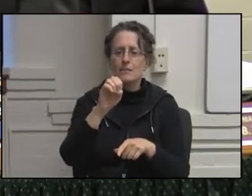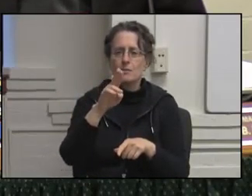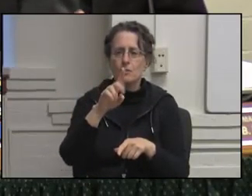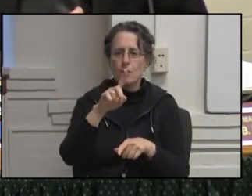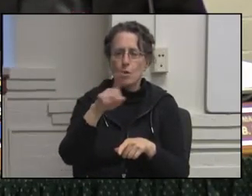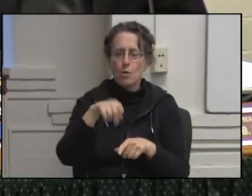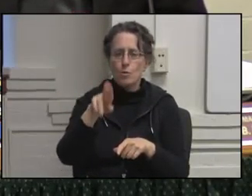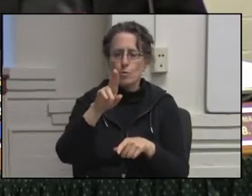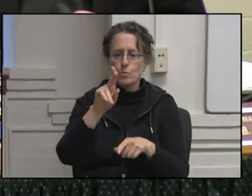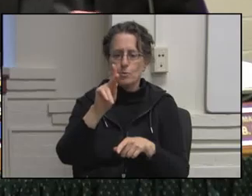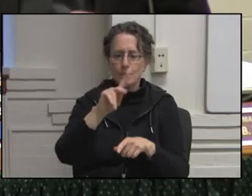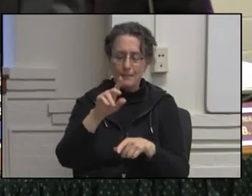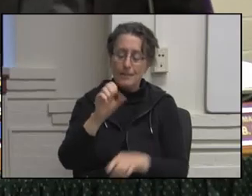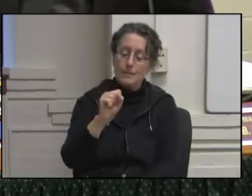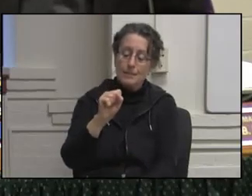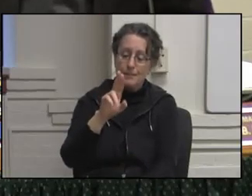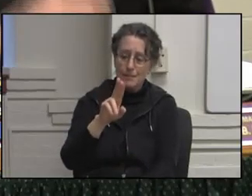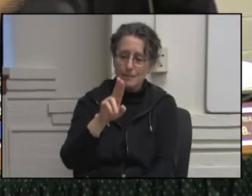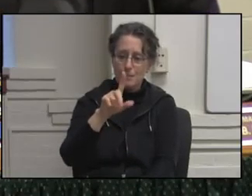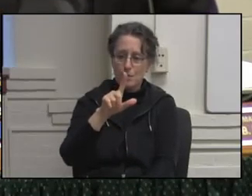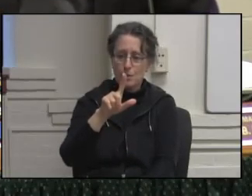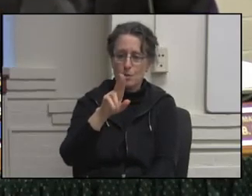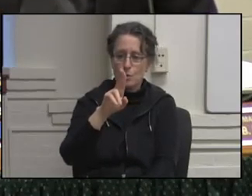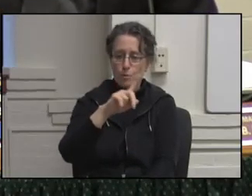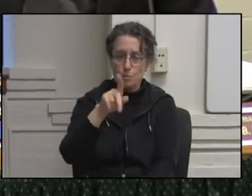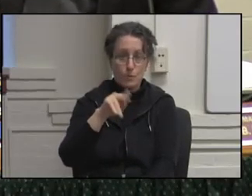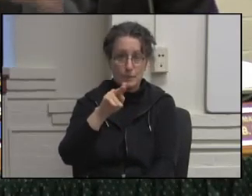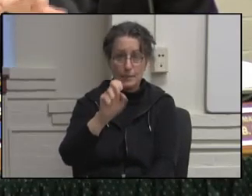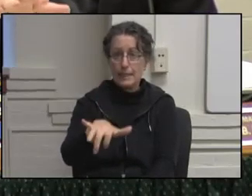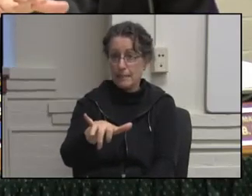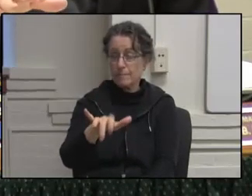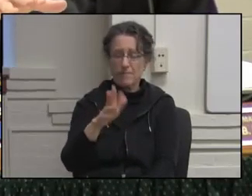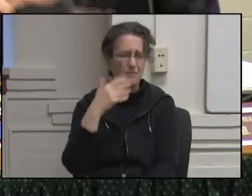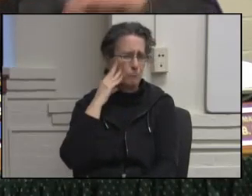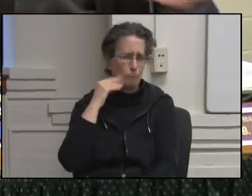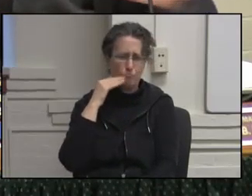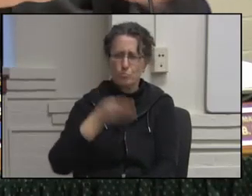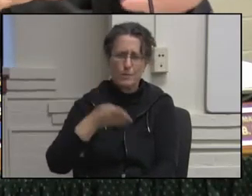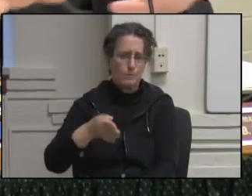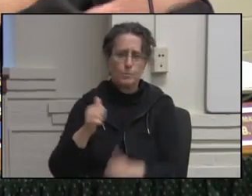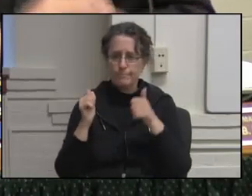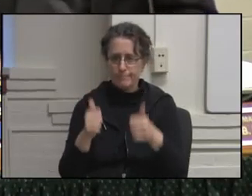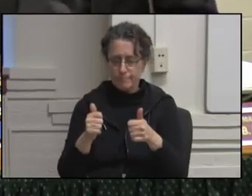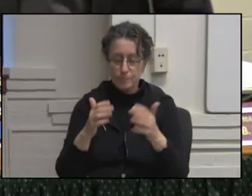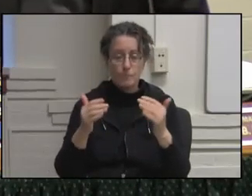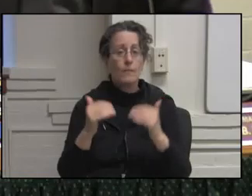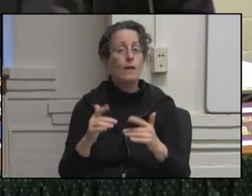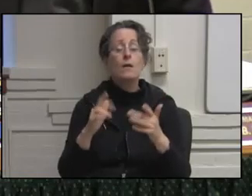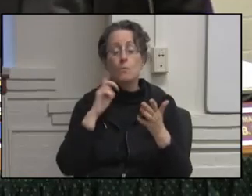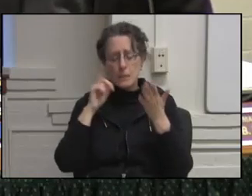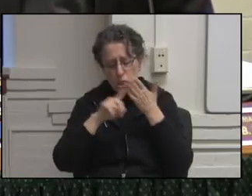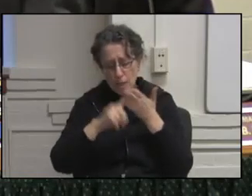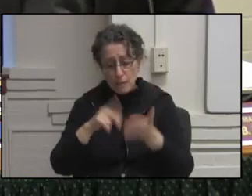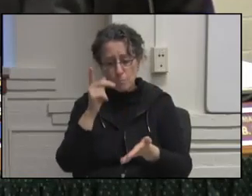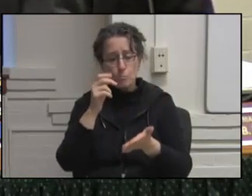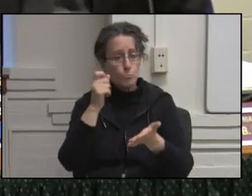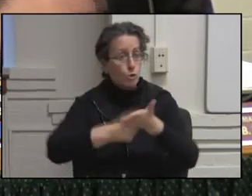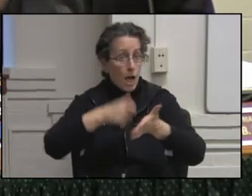town and in the town previously. So based on the validating of the pricing and based on the fact